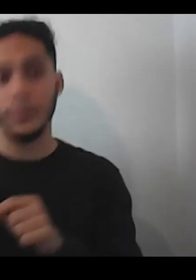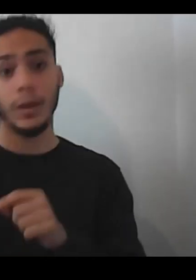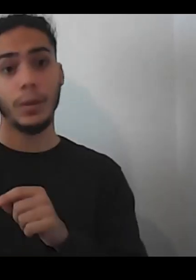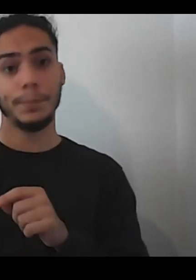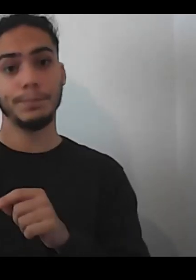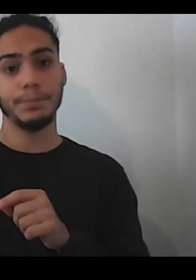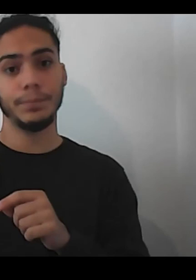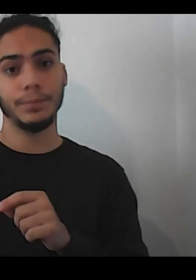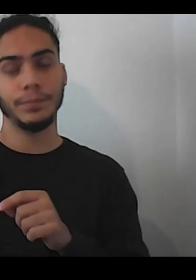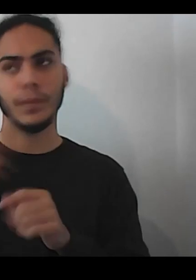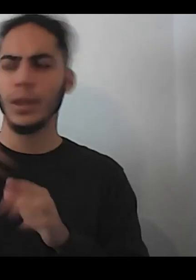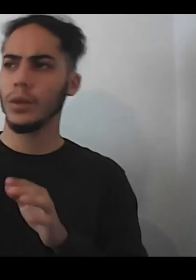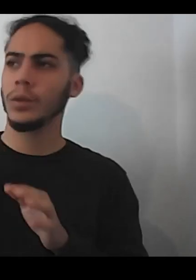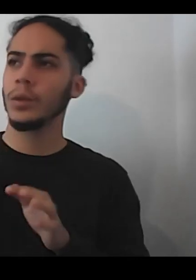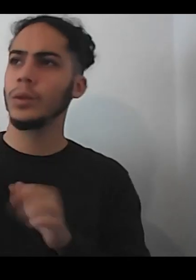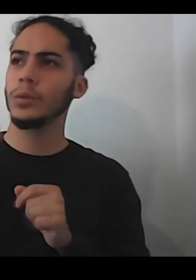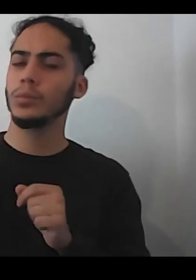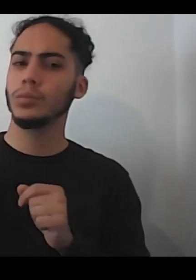you made the